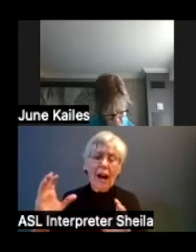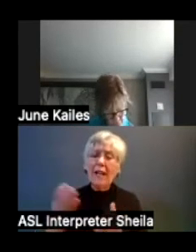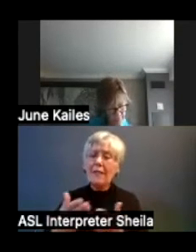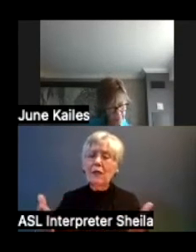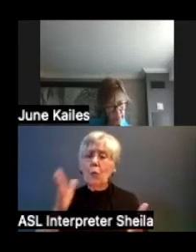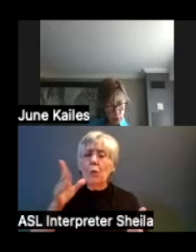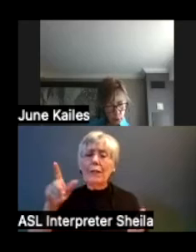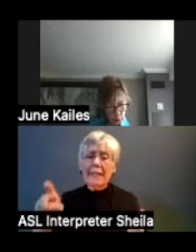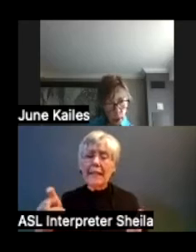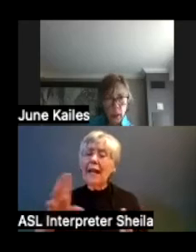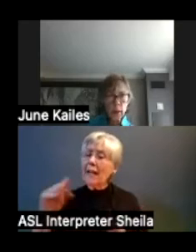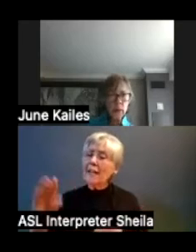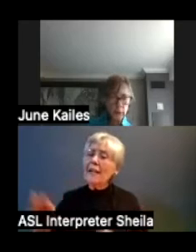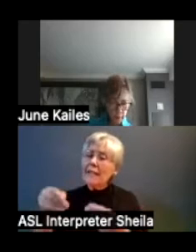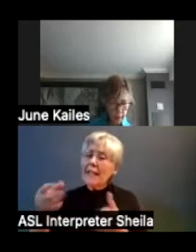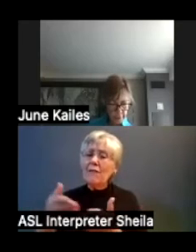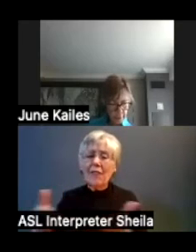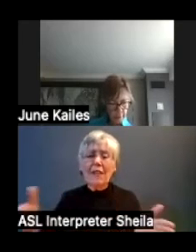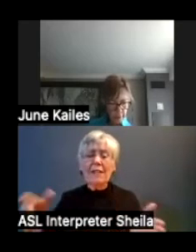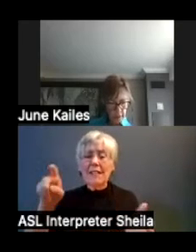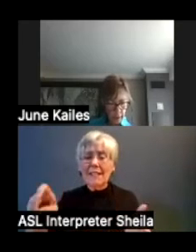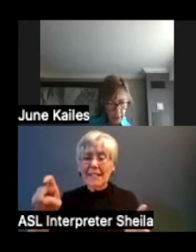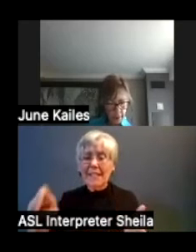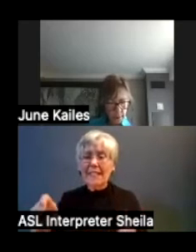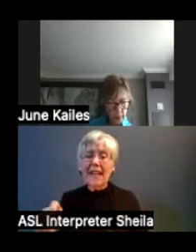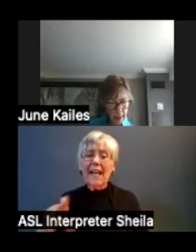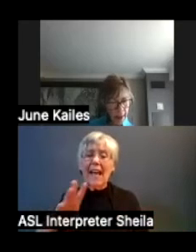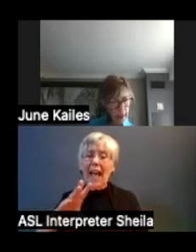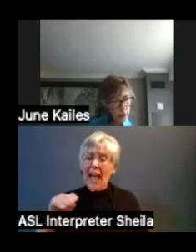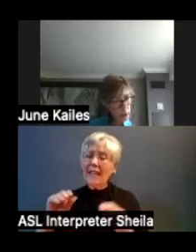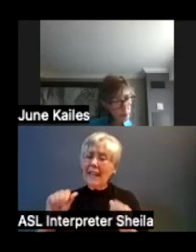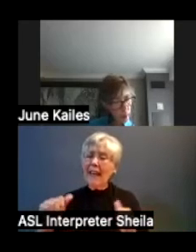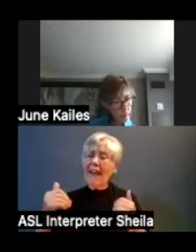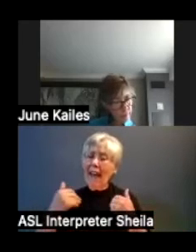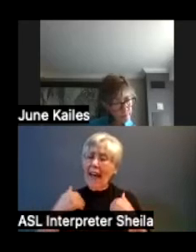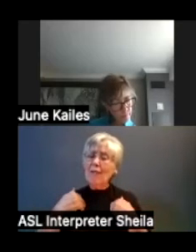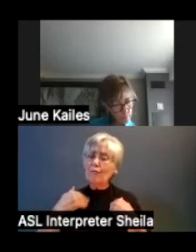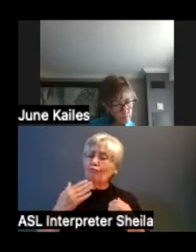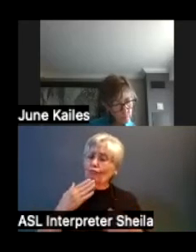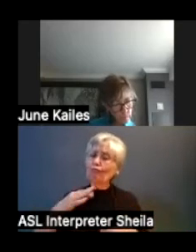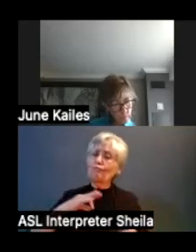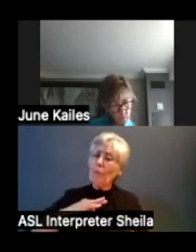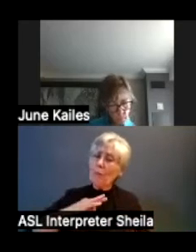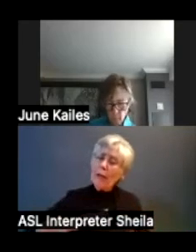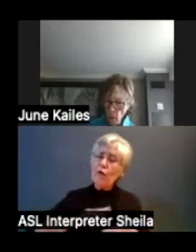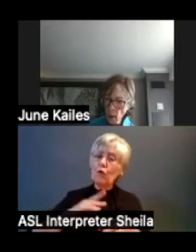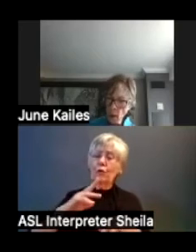deliver what's needed, to use life safety checks, and to